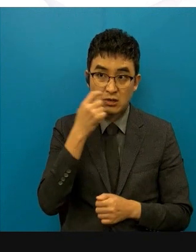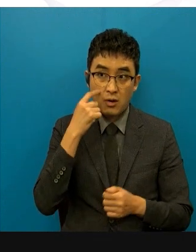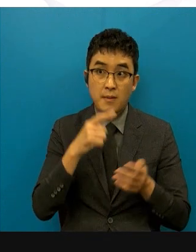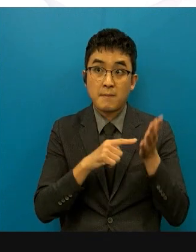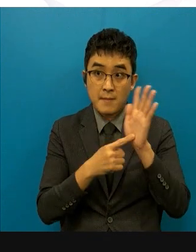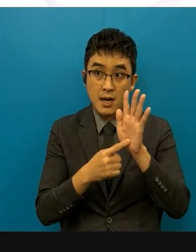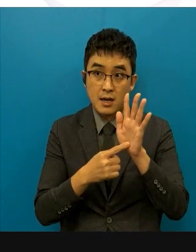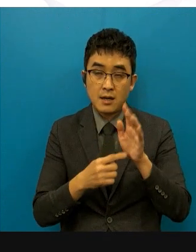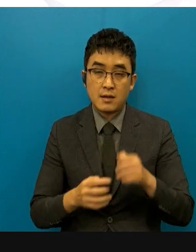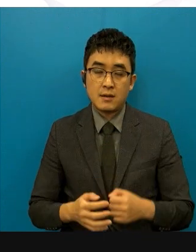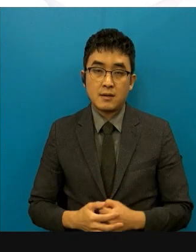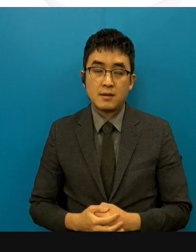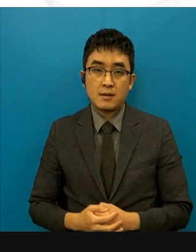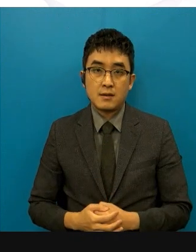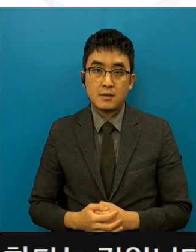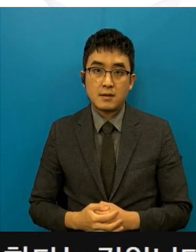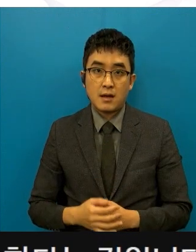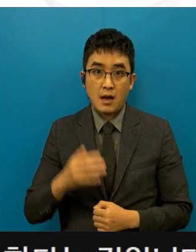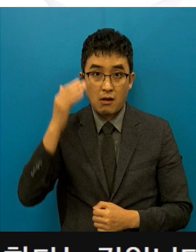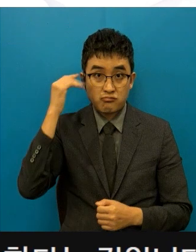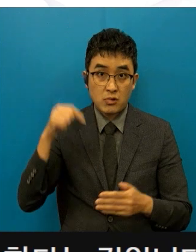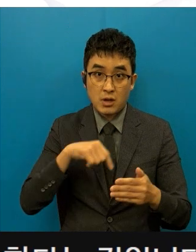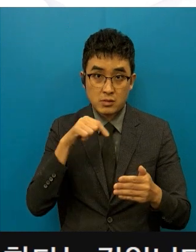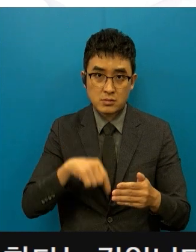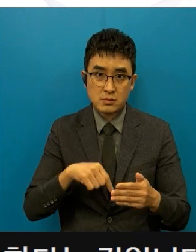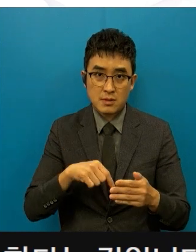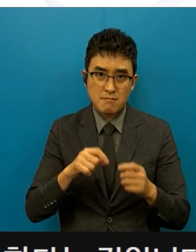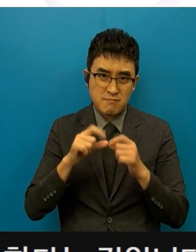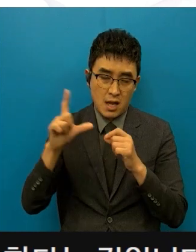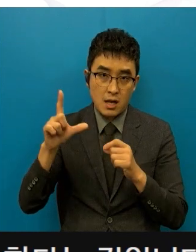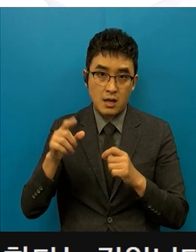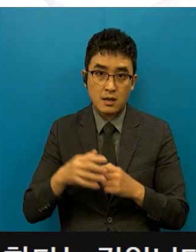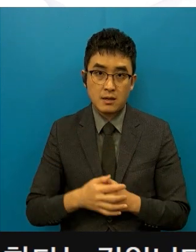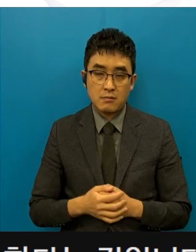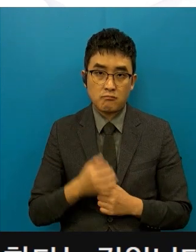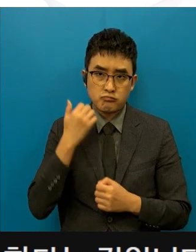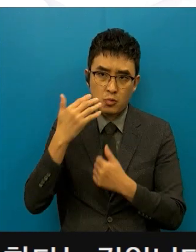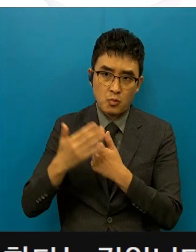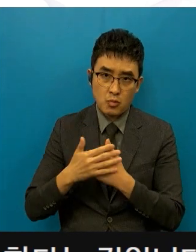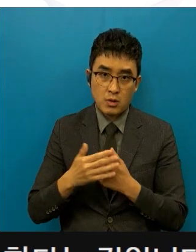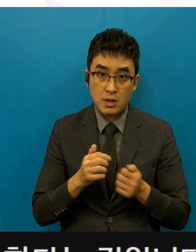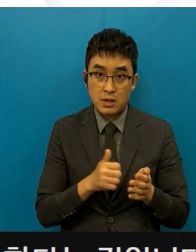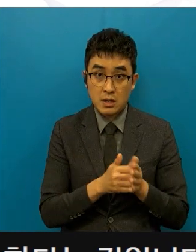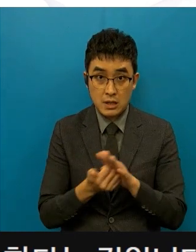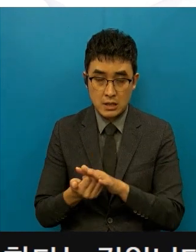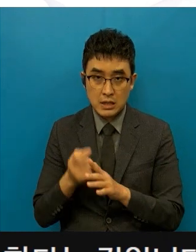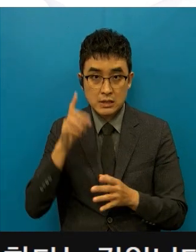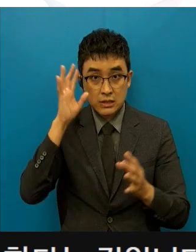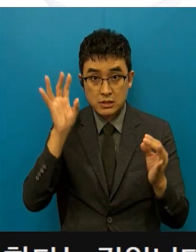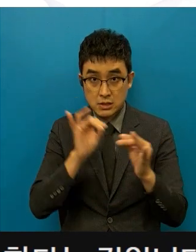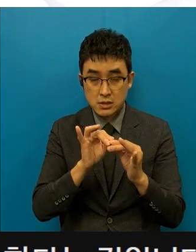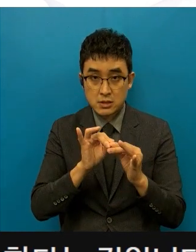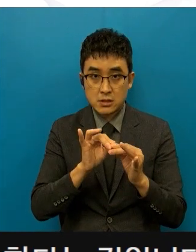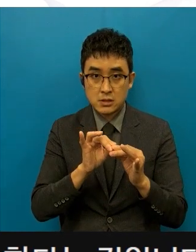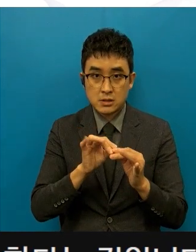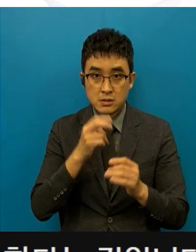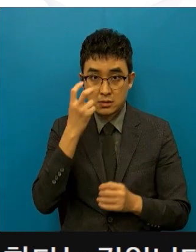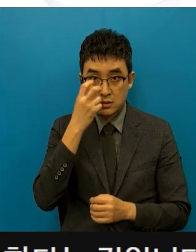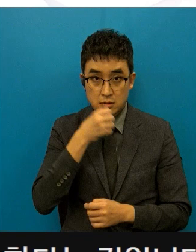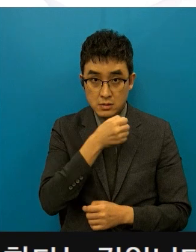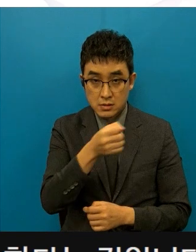assisted suicide. However, there is a skeptic about what the national coverage approval rate